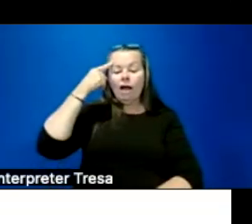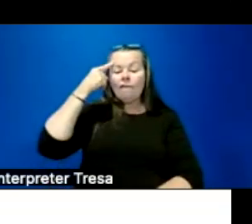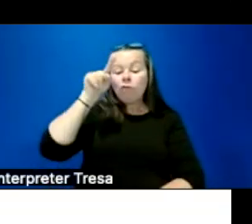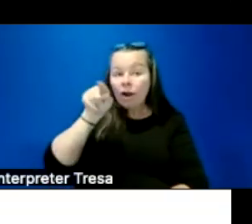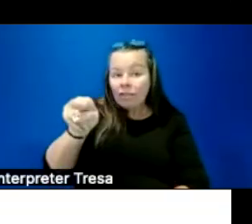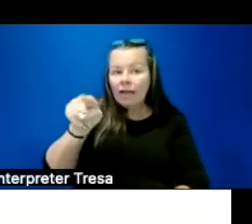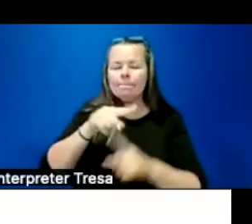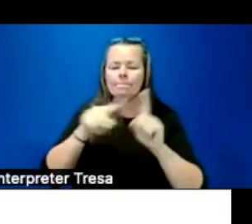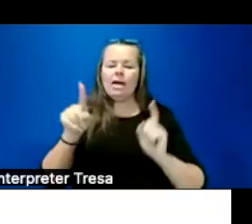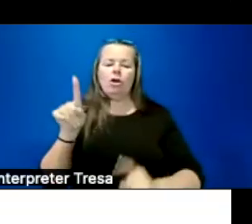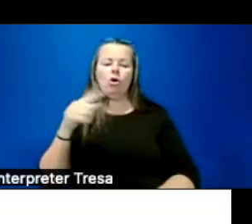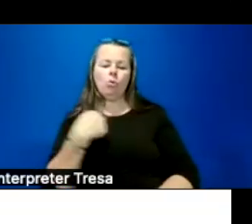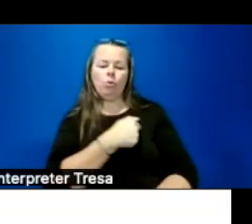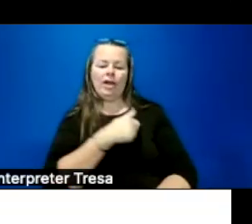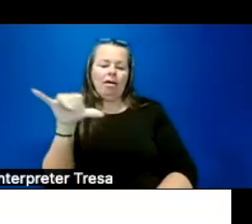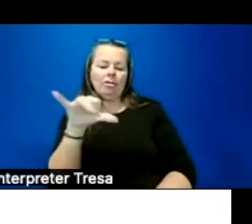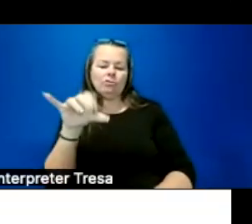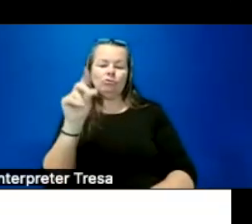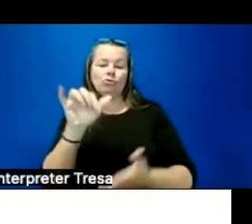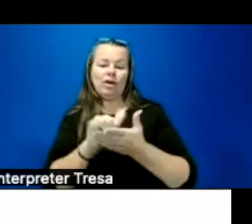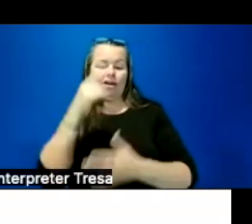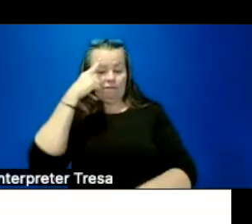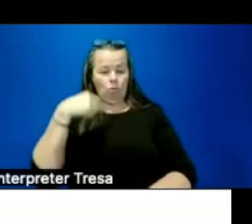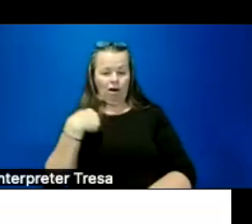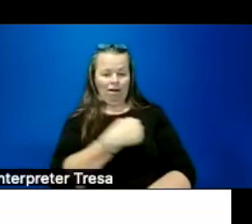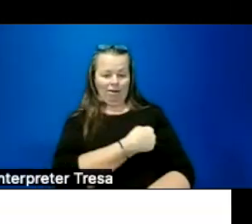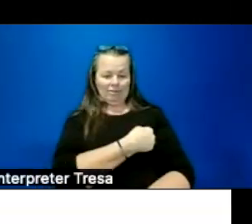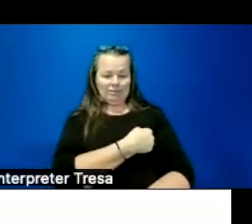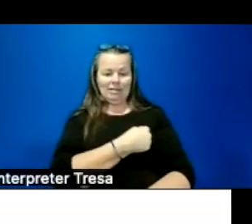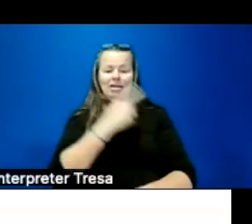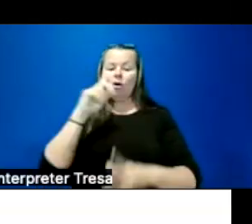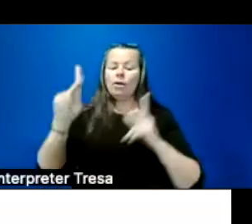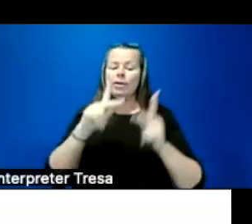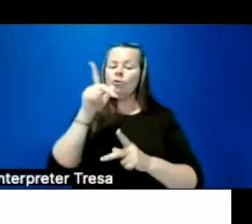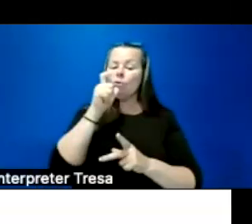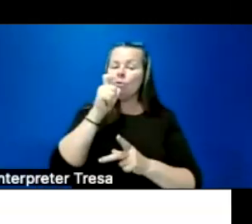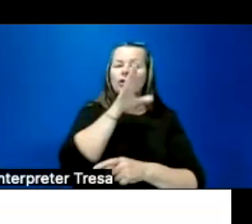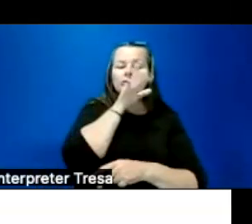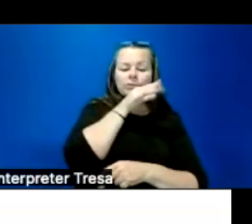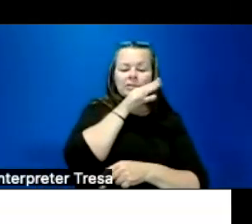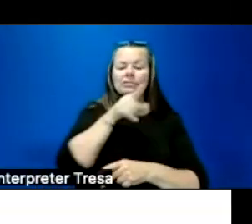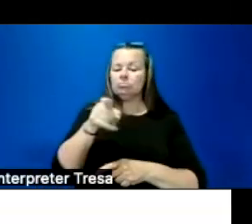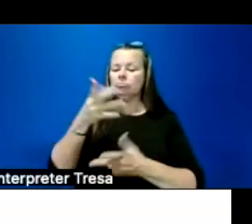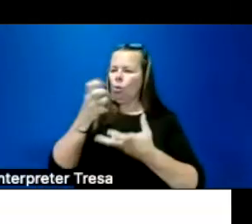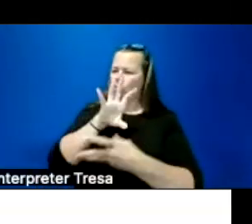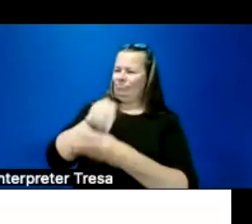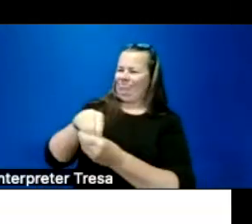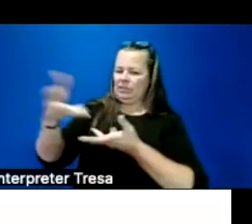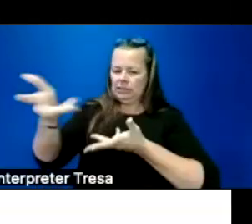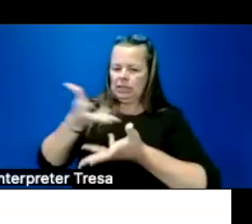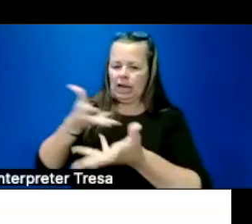us, people who are speaking, but they also want to engage with this community. So all in all, it would be a benefit